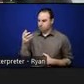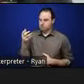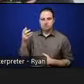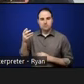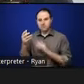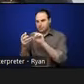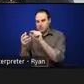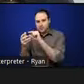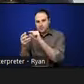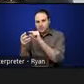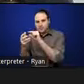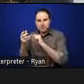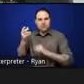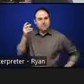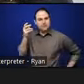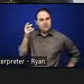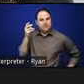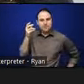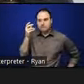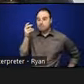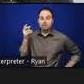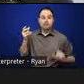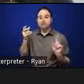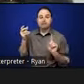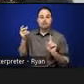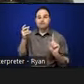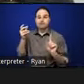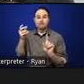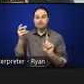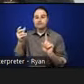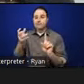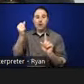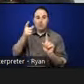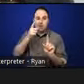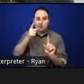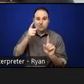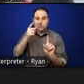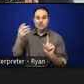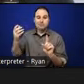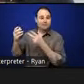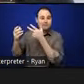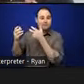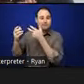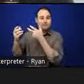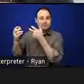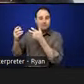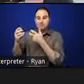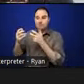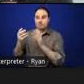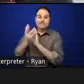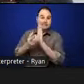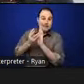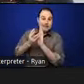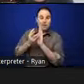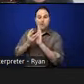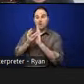radio, and then go grab lunch or go on a walk around town. And there was about a it was at a six and a half seven hour loop